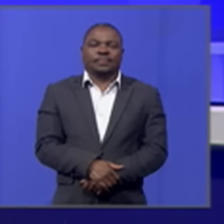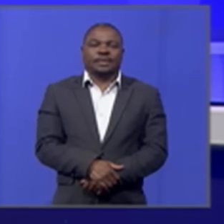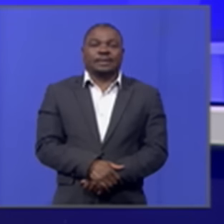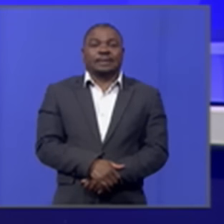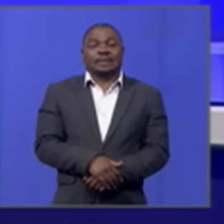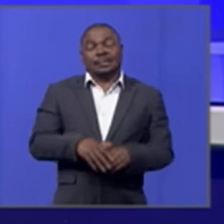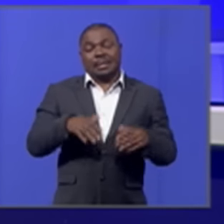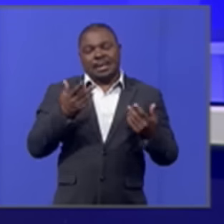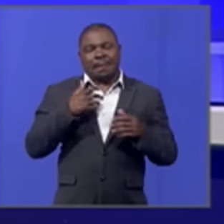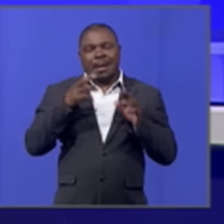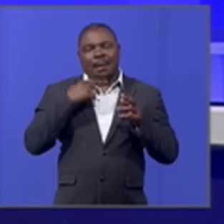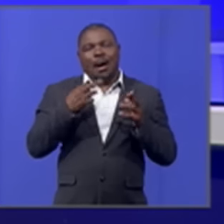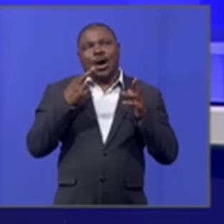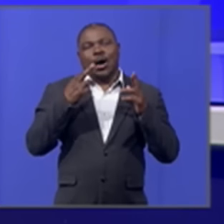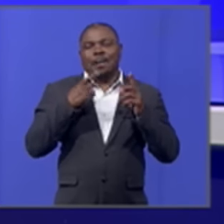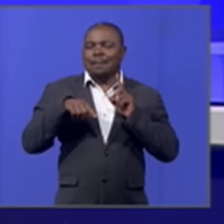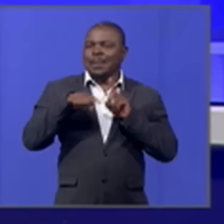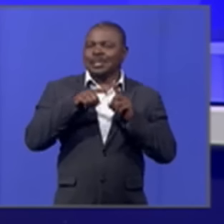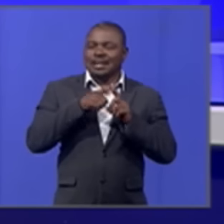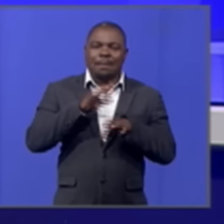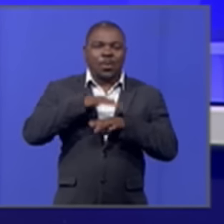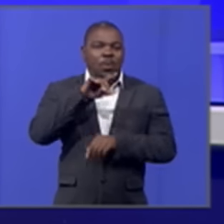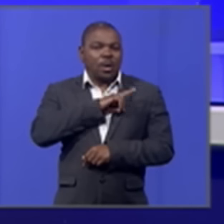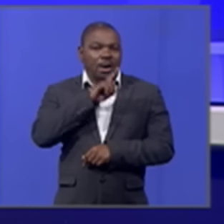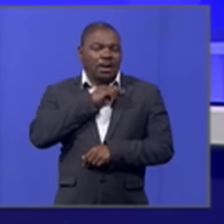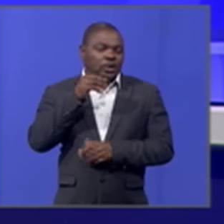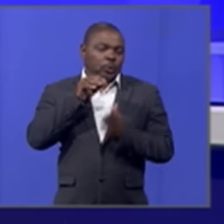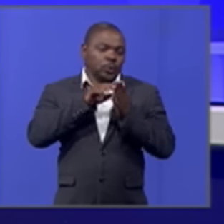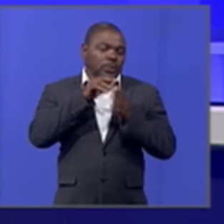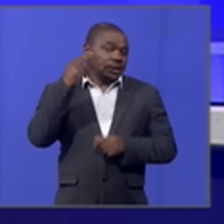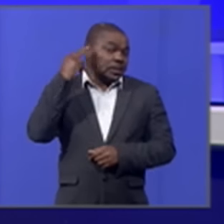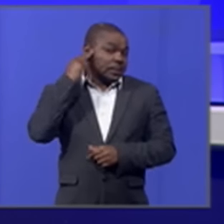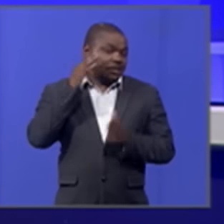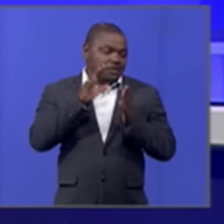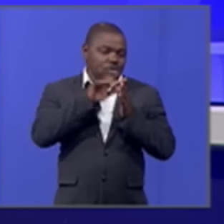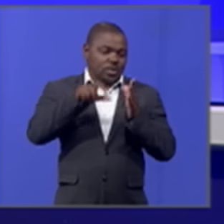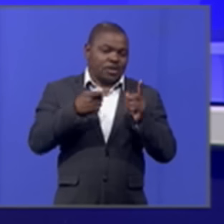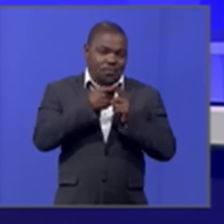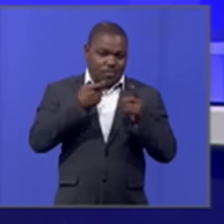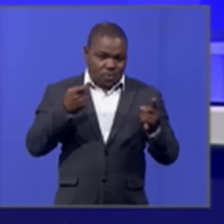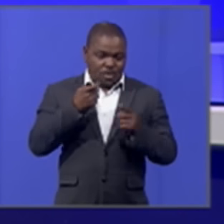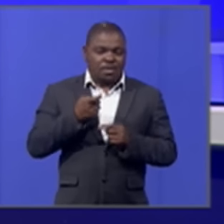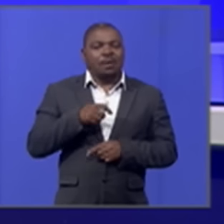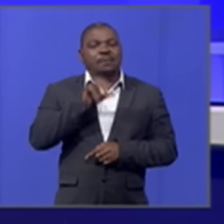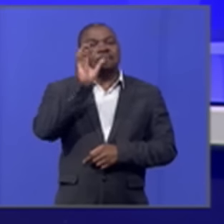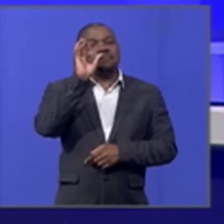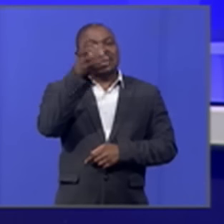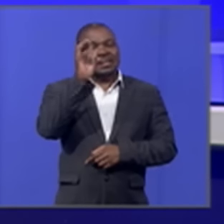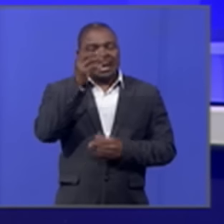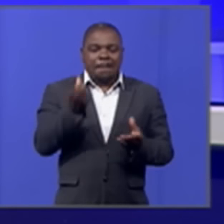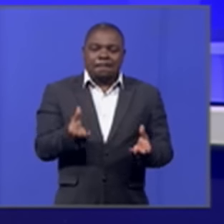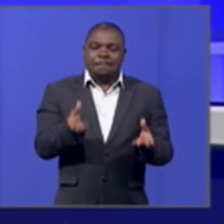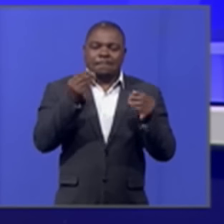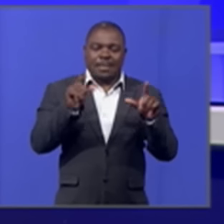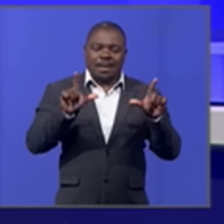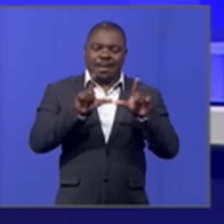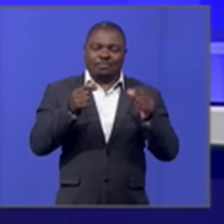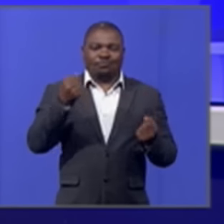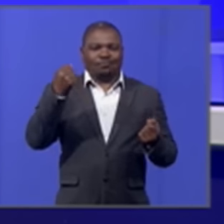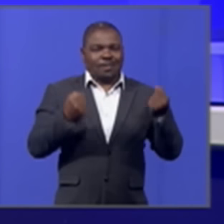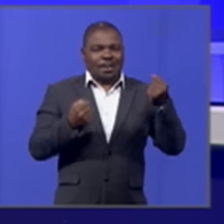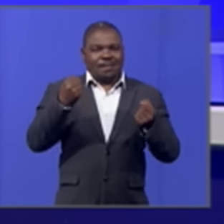tsholofelo e tsosoloditswe jaaka baithuti ba bomomososo go tswa kwa Free State ba amogetse makwalo a go kgweetsa go ya go batlisa